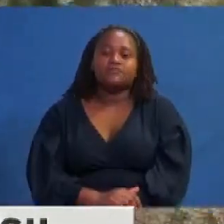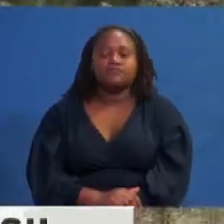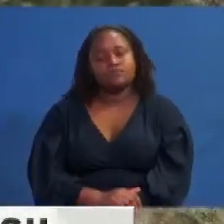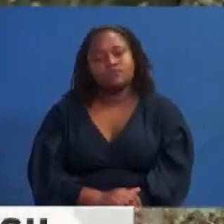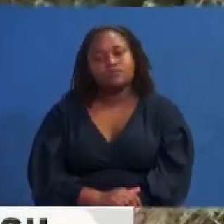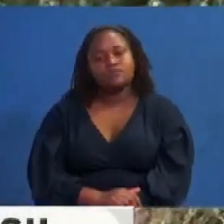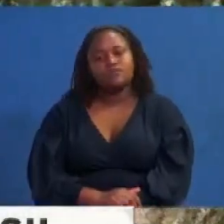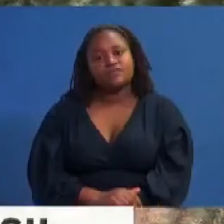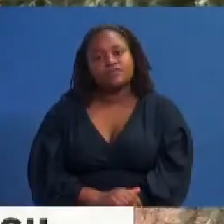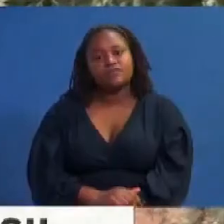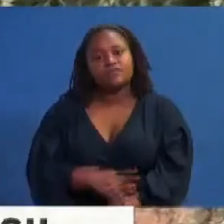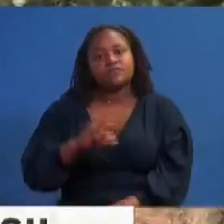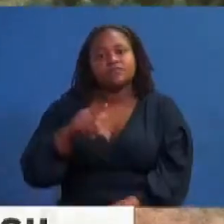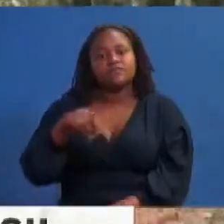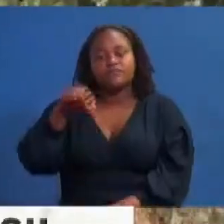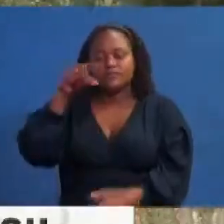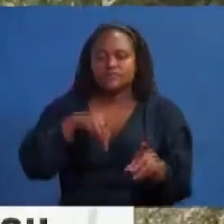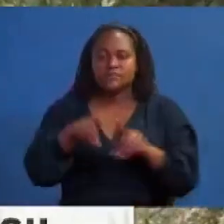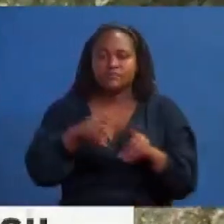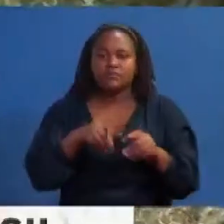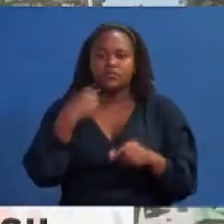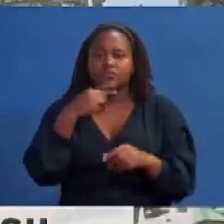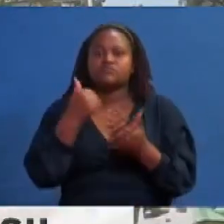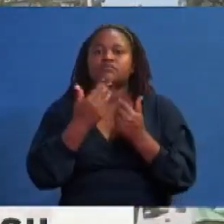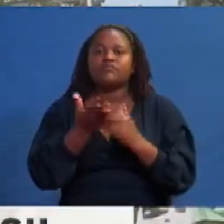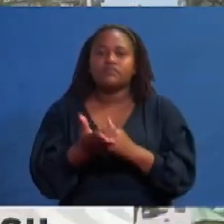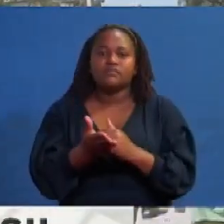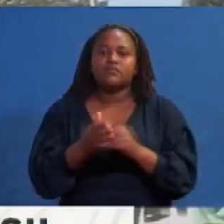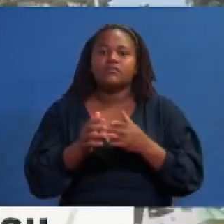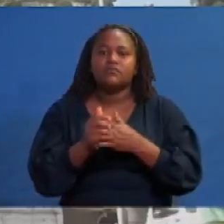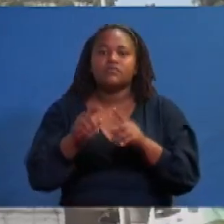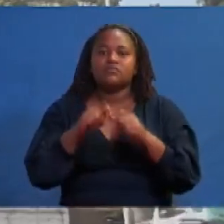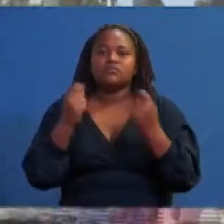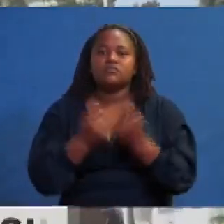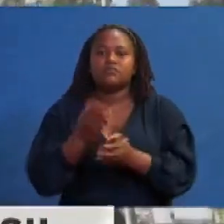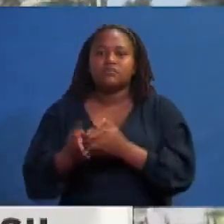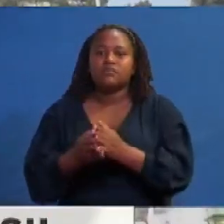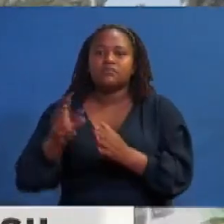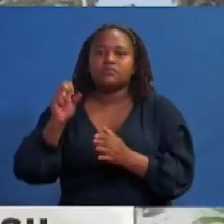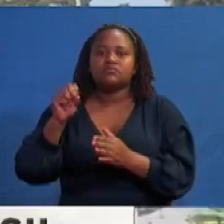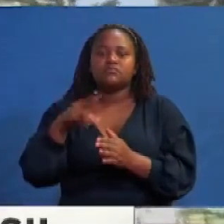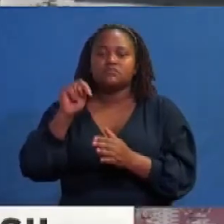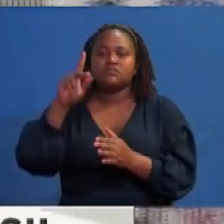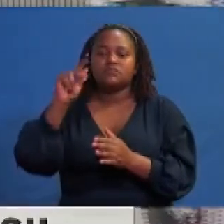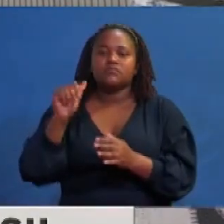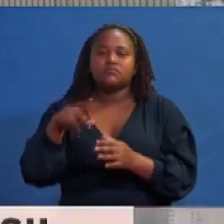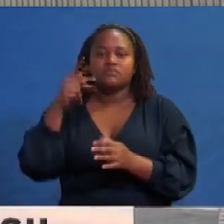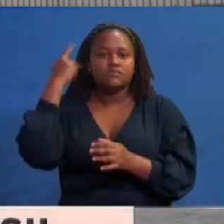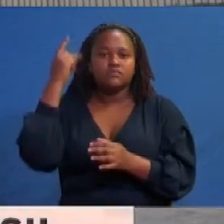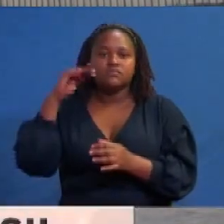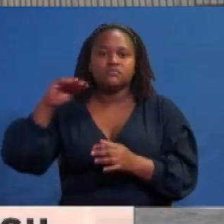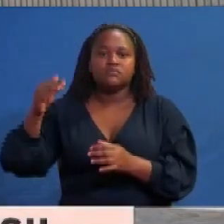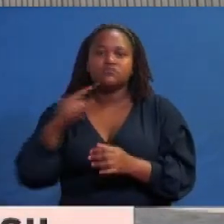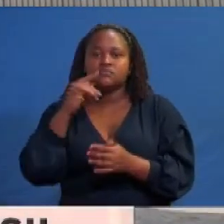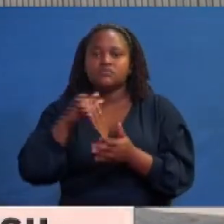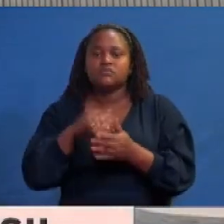Robert Orina, the deputy director in charge of compliance, led a team in operation at Suneka in Kisii town. He